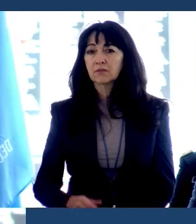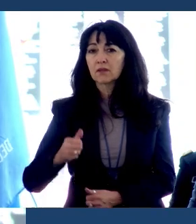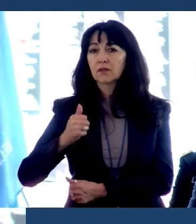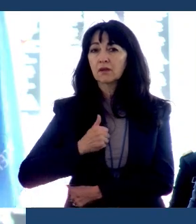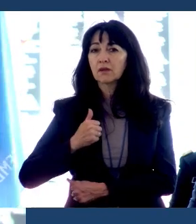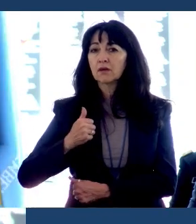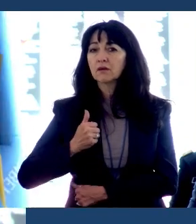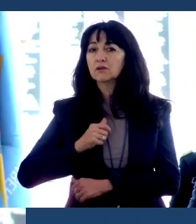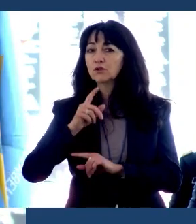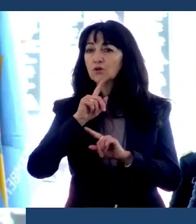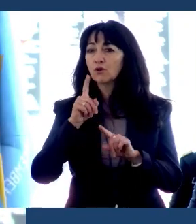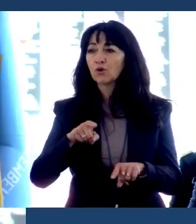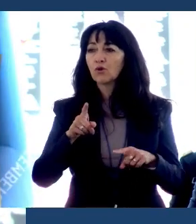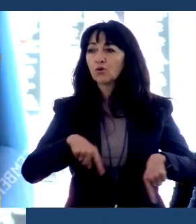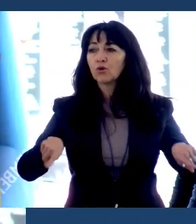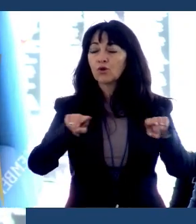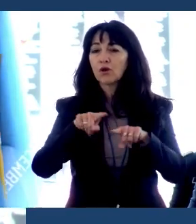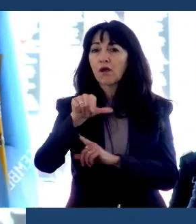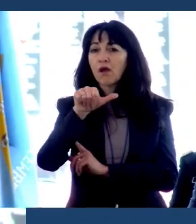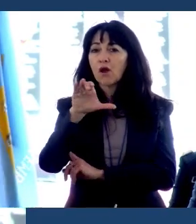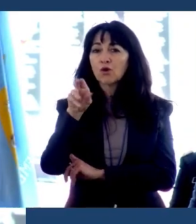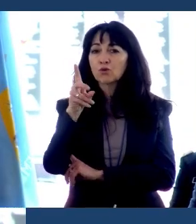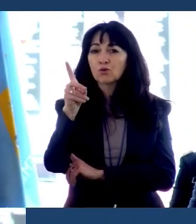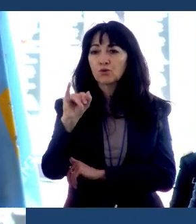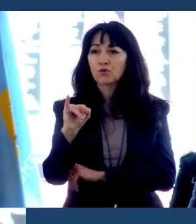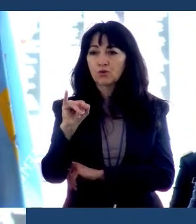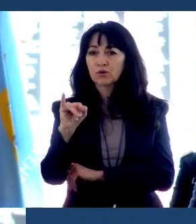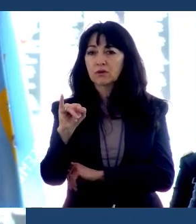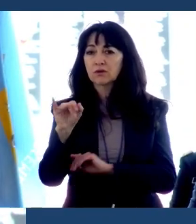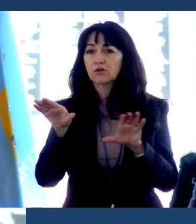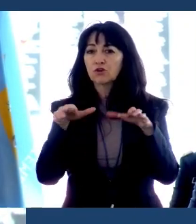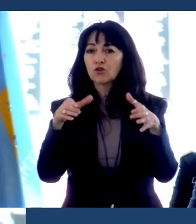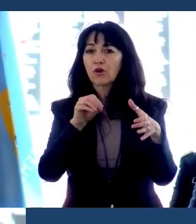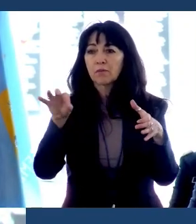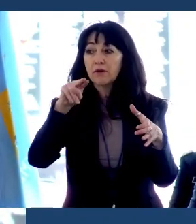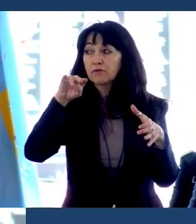Military Order of the Cootie and Auxiliary Grand of New Jersey.